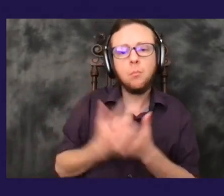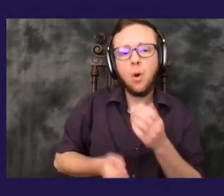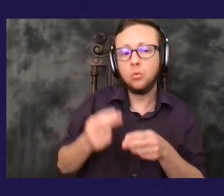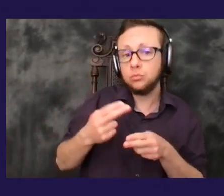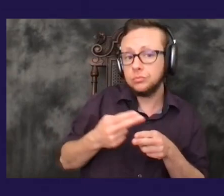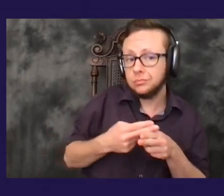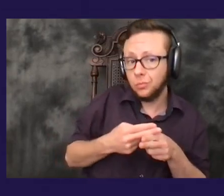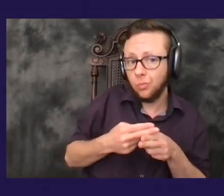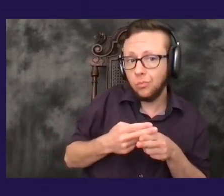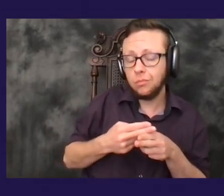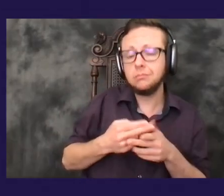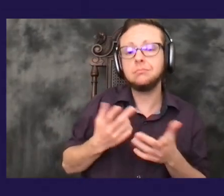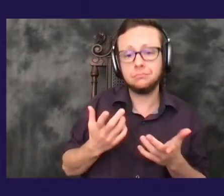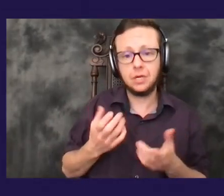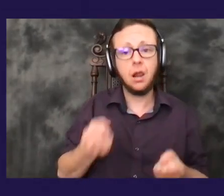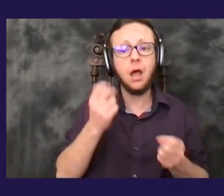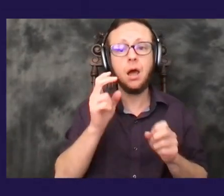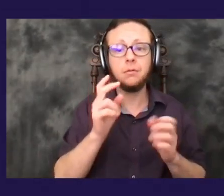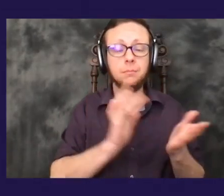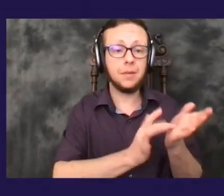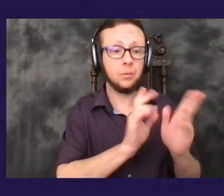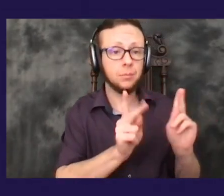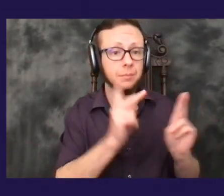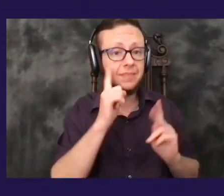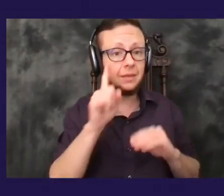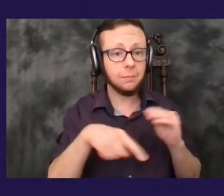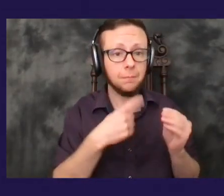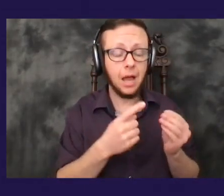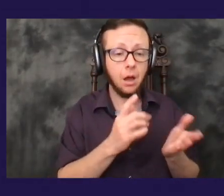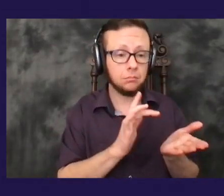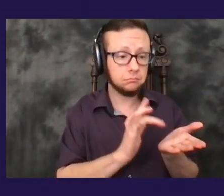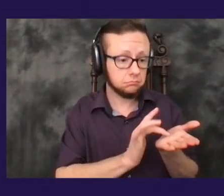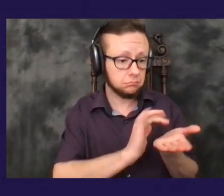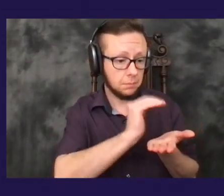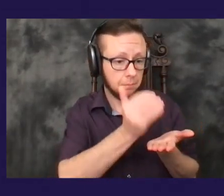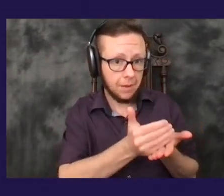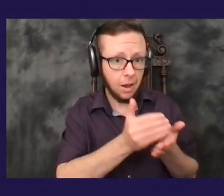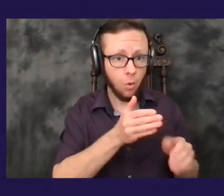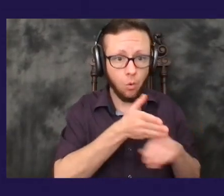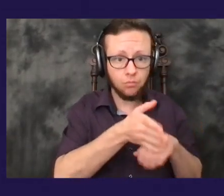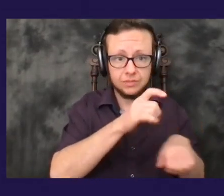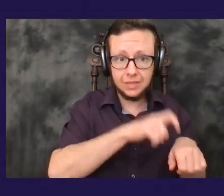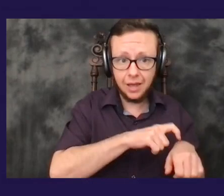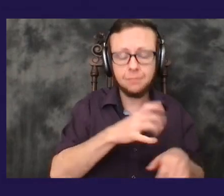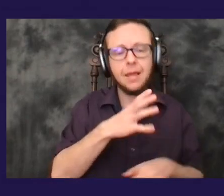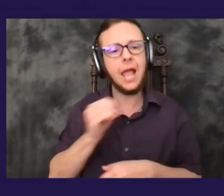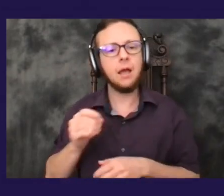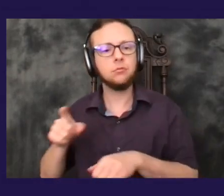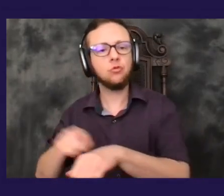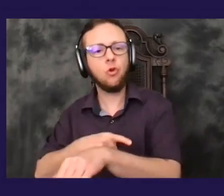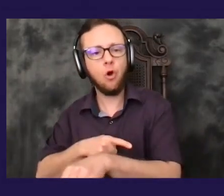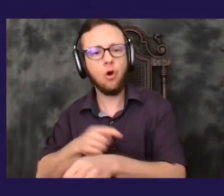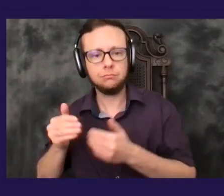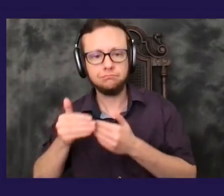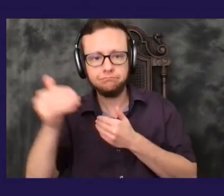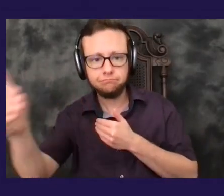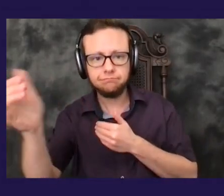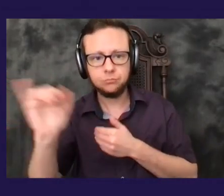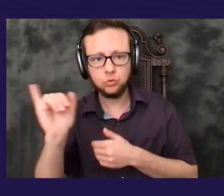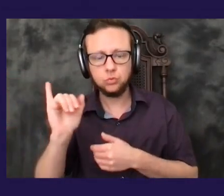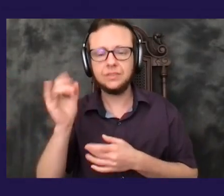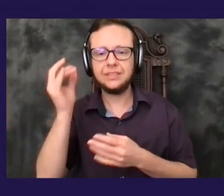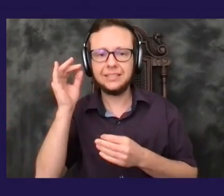people here thinking about dosages over time. In the long term, when you're used to consuming information in a